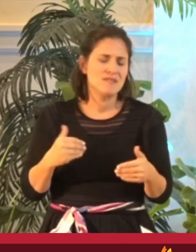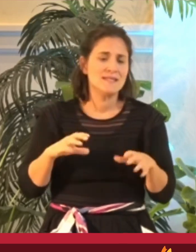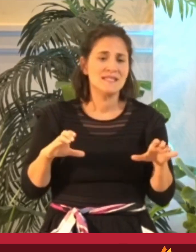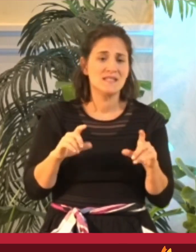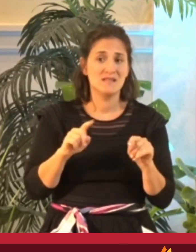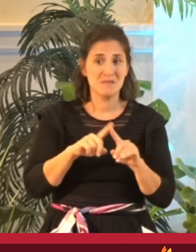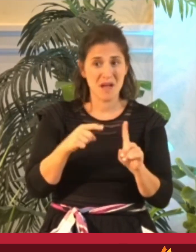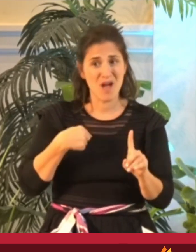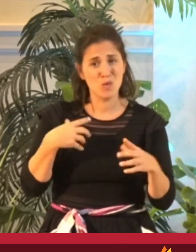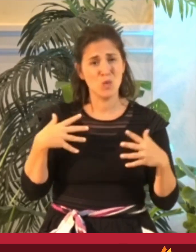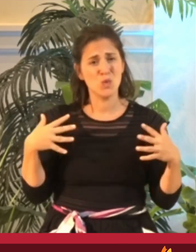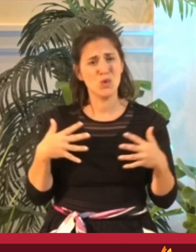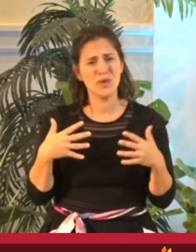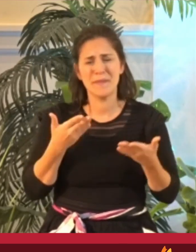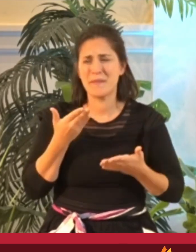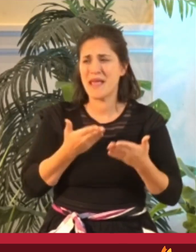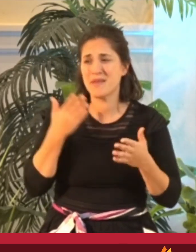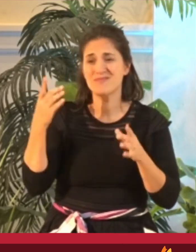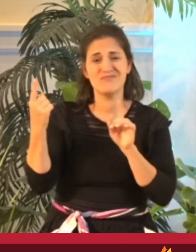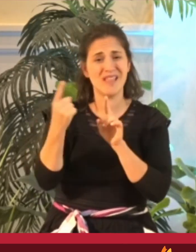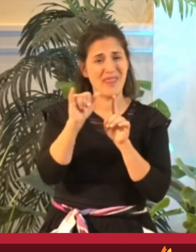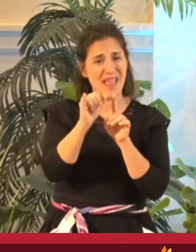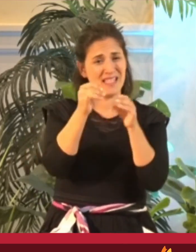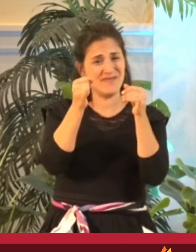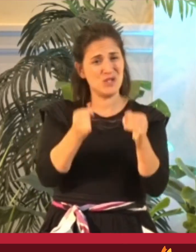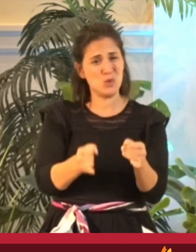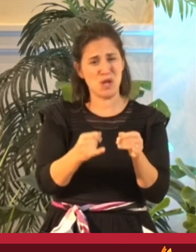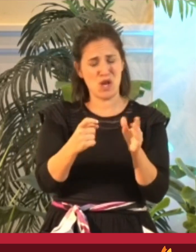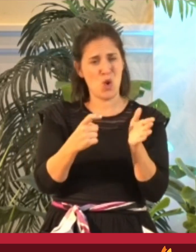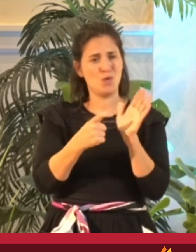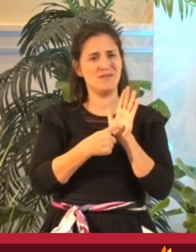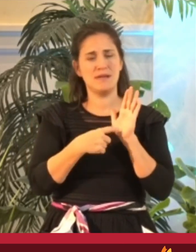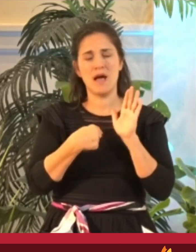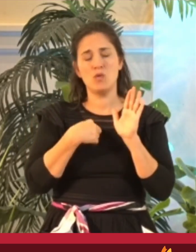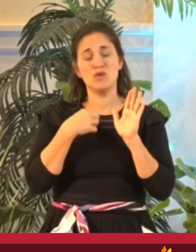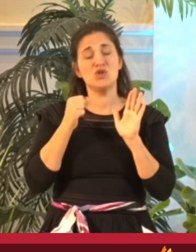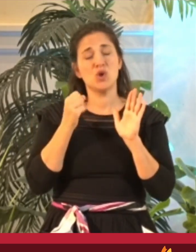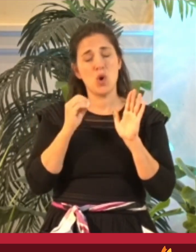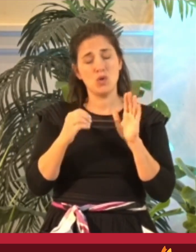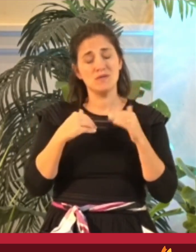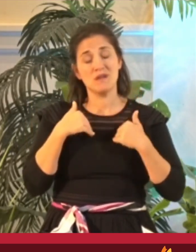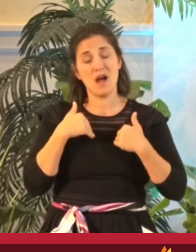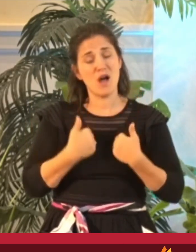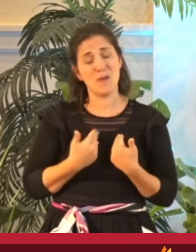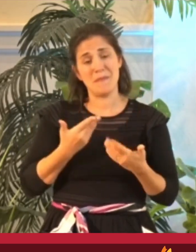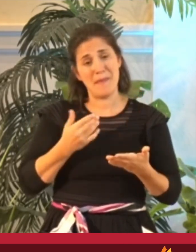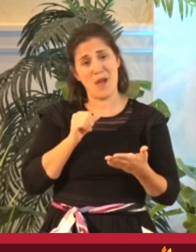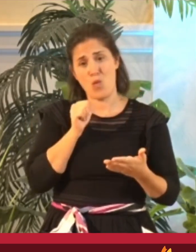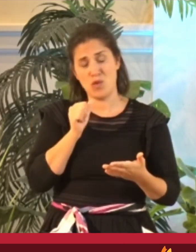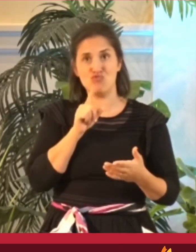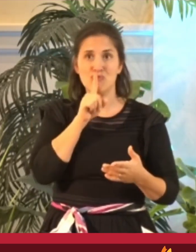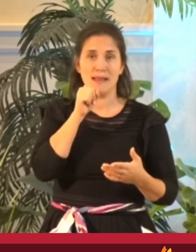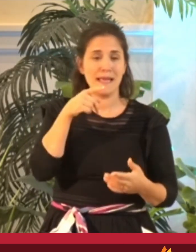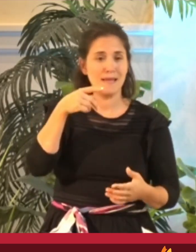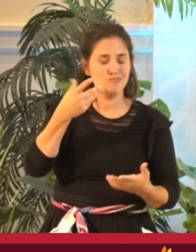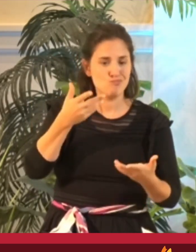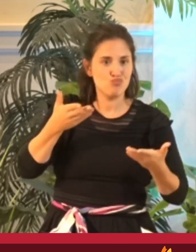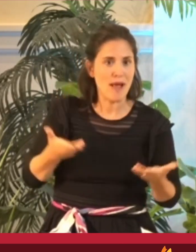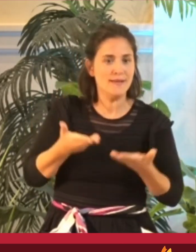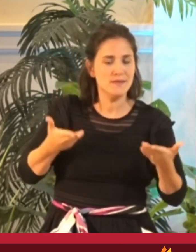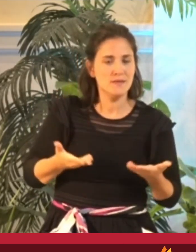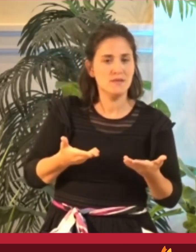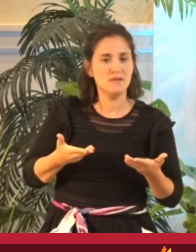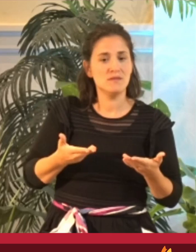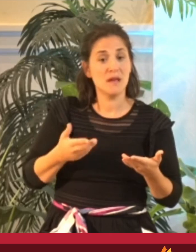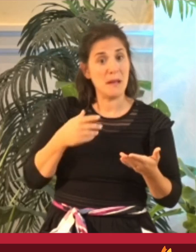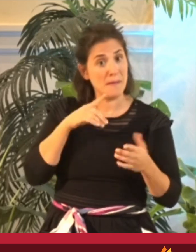wouldn't be present with that individual when I got there because I was so tired. But when I walked in the room and this person's face lit